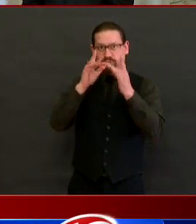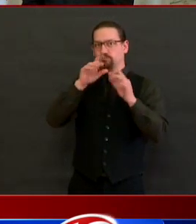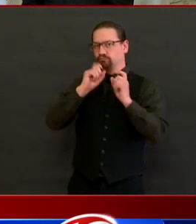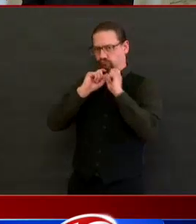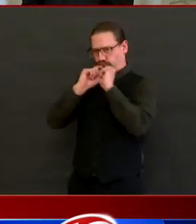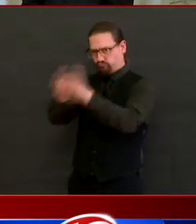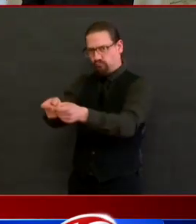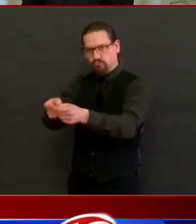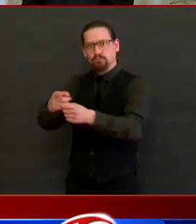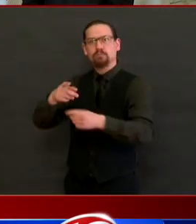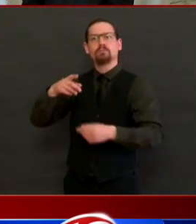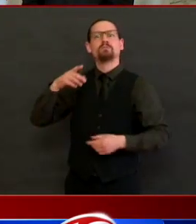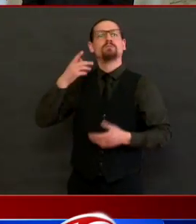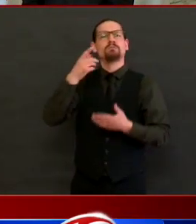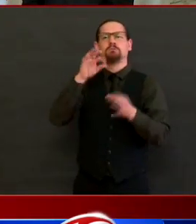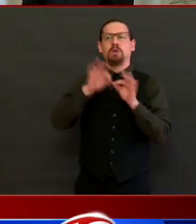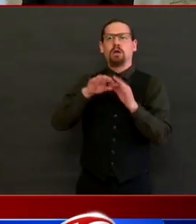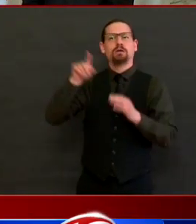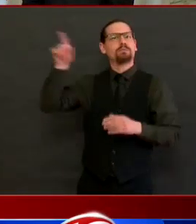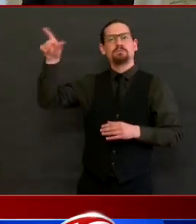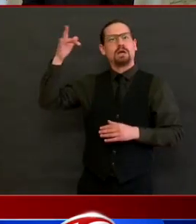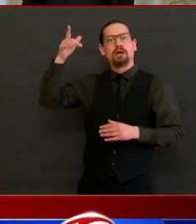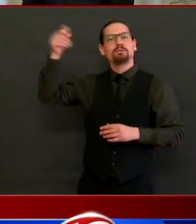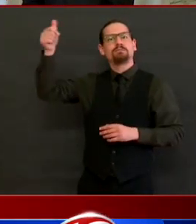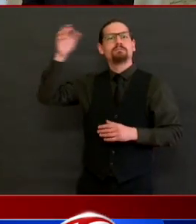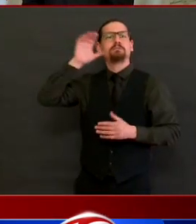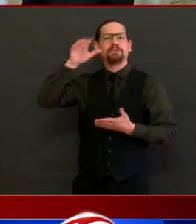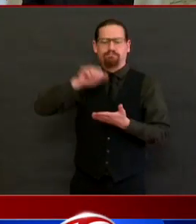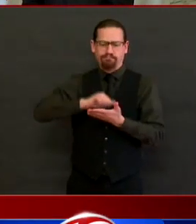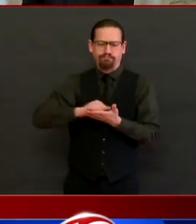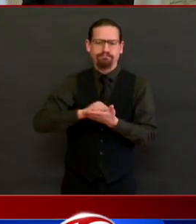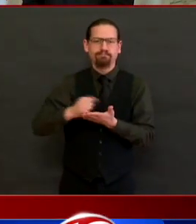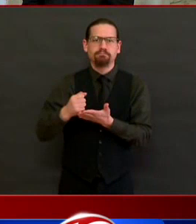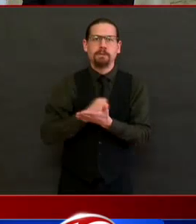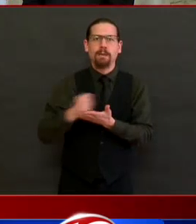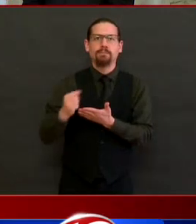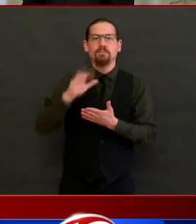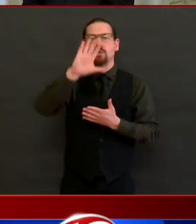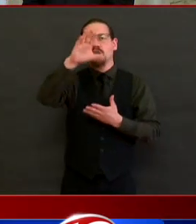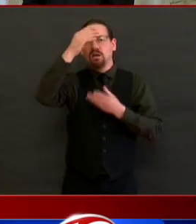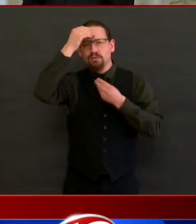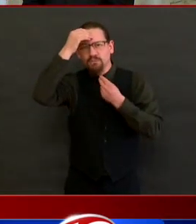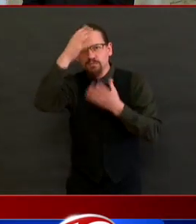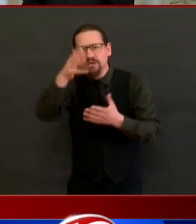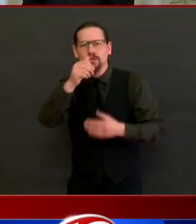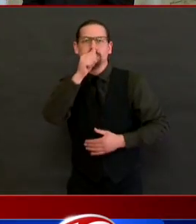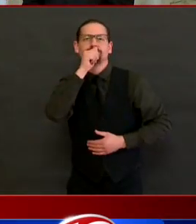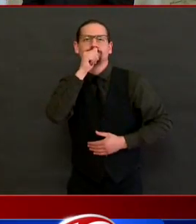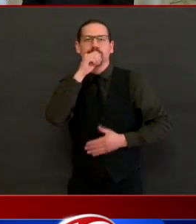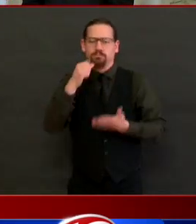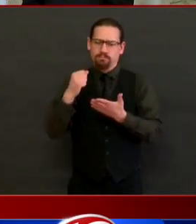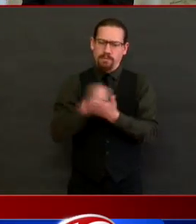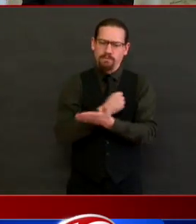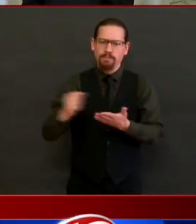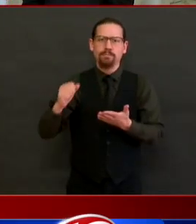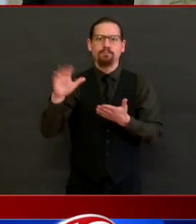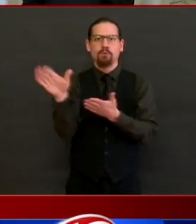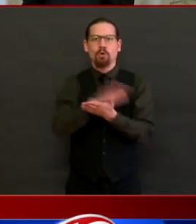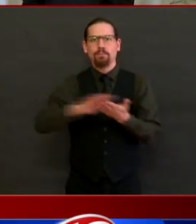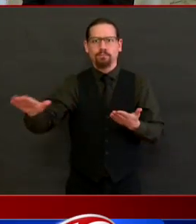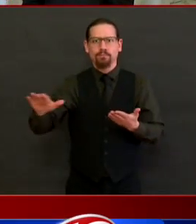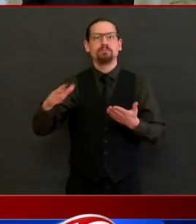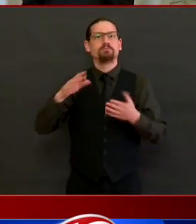or even better, you could do that before you submit it. And then that will be available to somebody in a hospital are